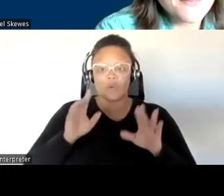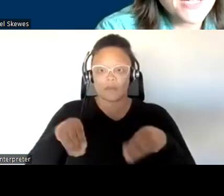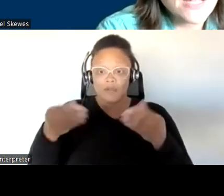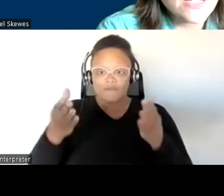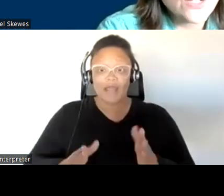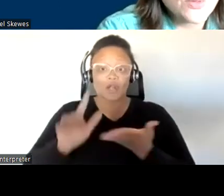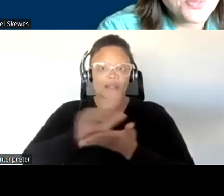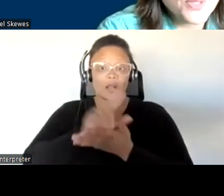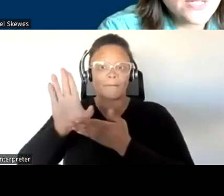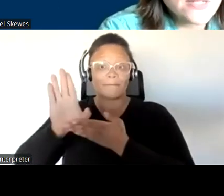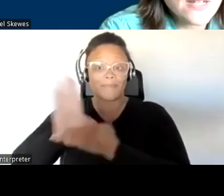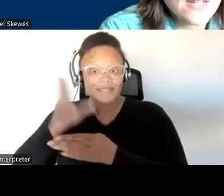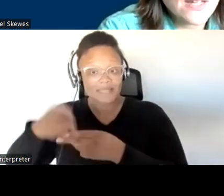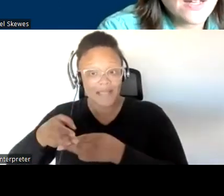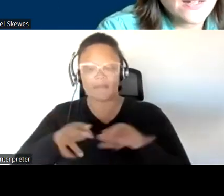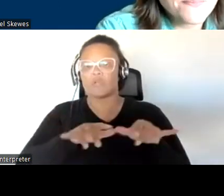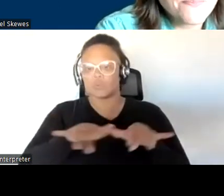business name, and then you would put